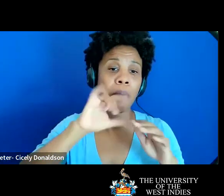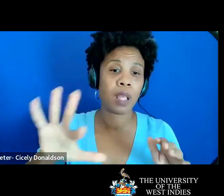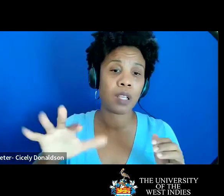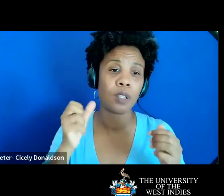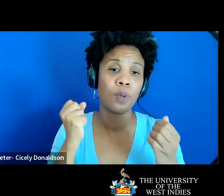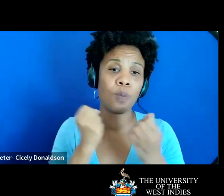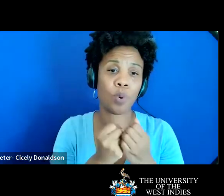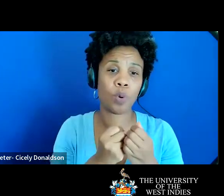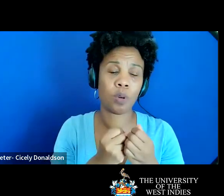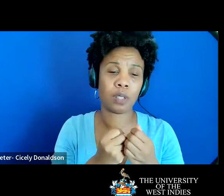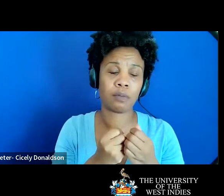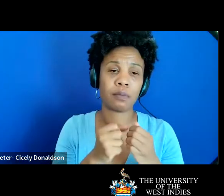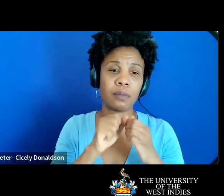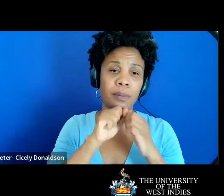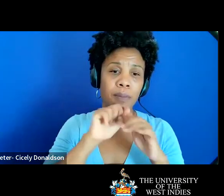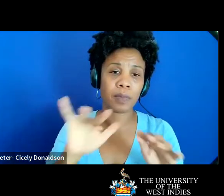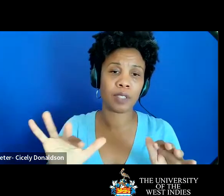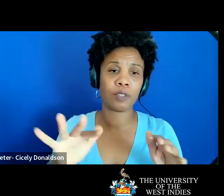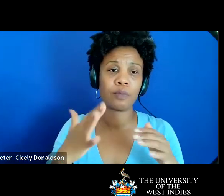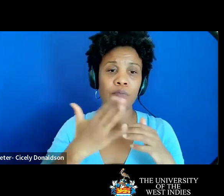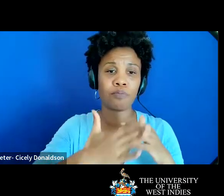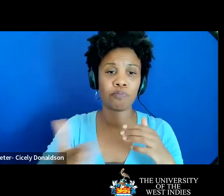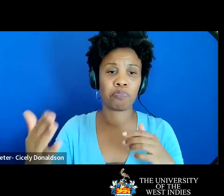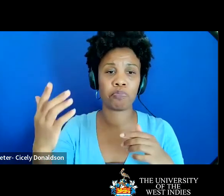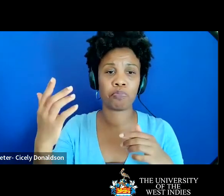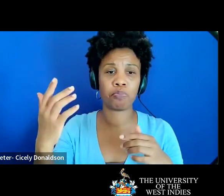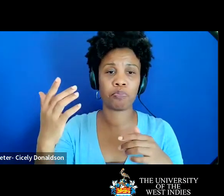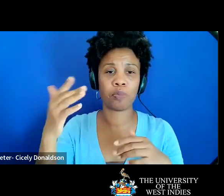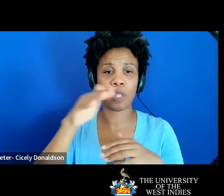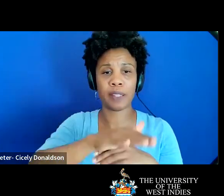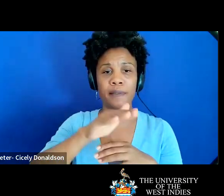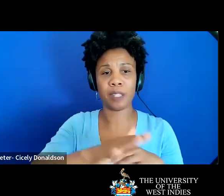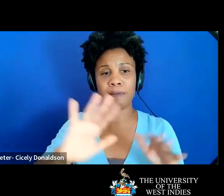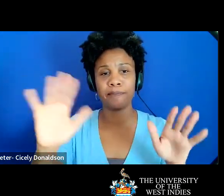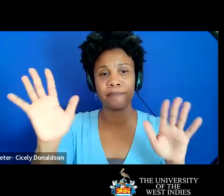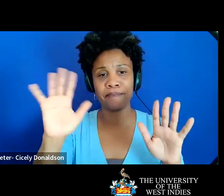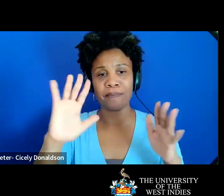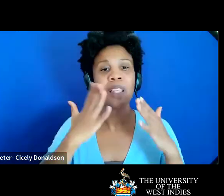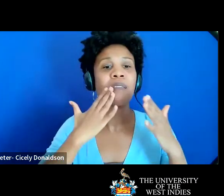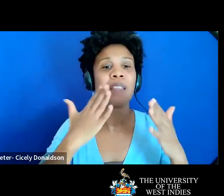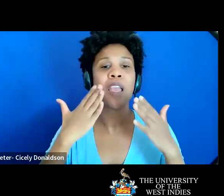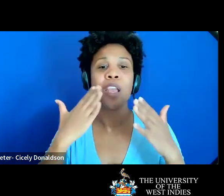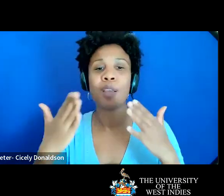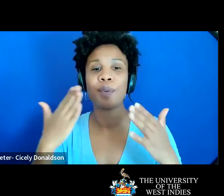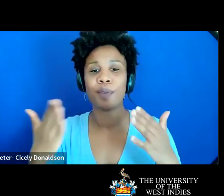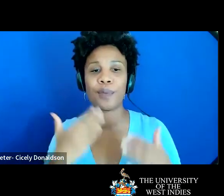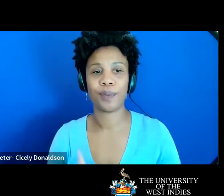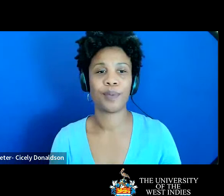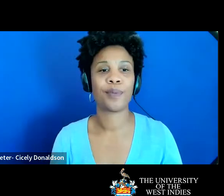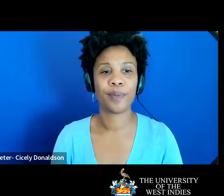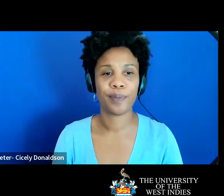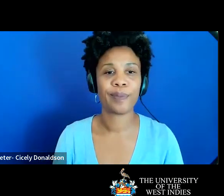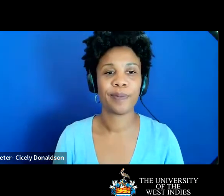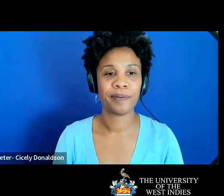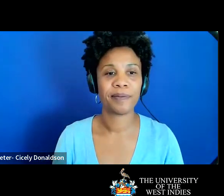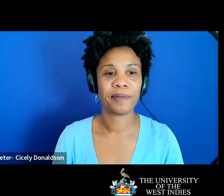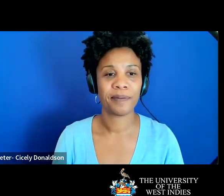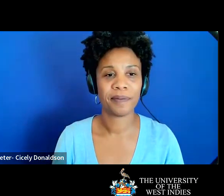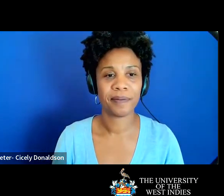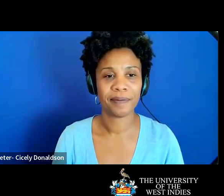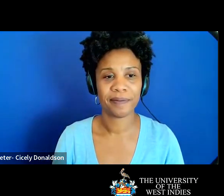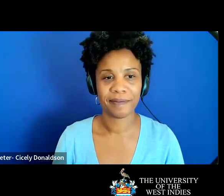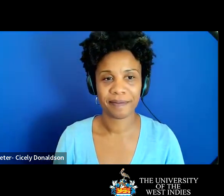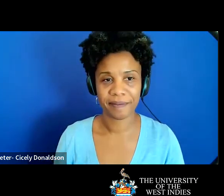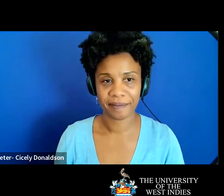best for the rest of the afternoon and the rest of the year. Thank you very much. It's a last